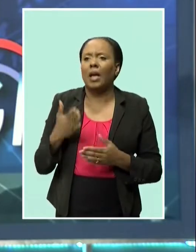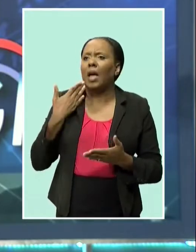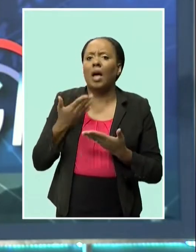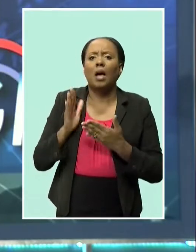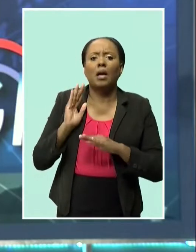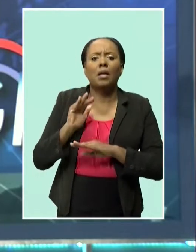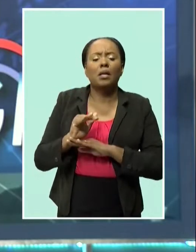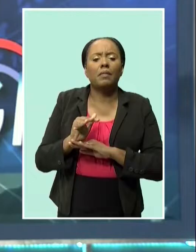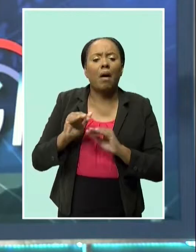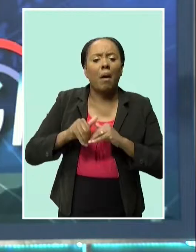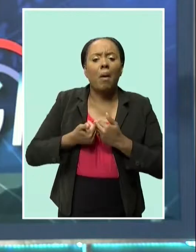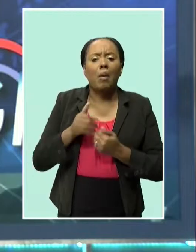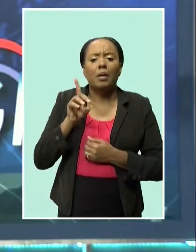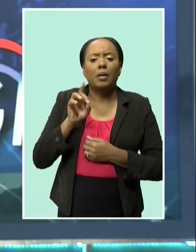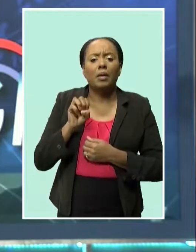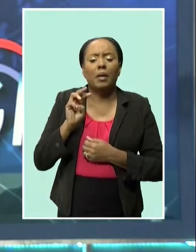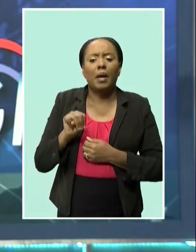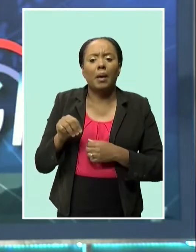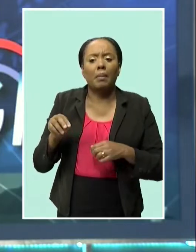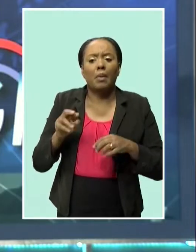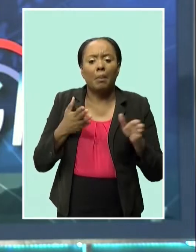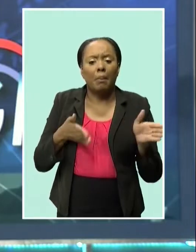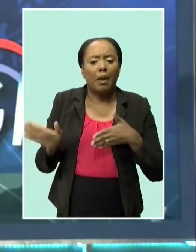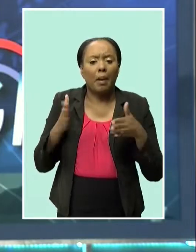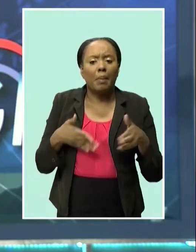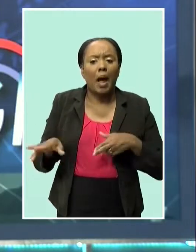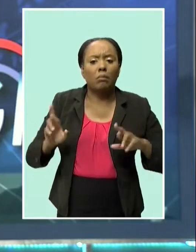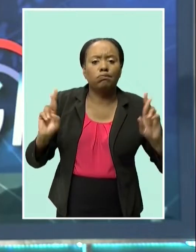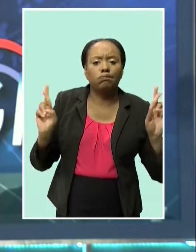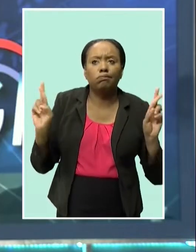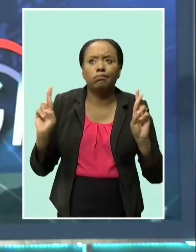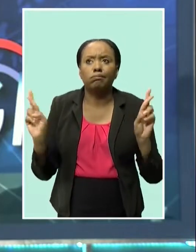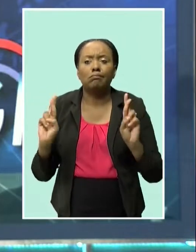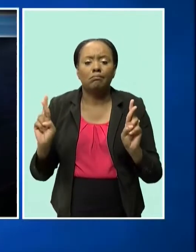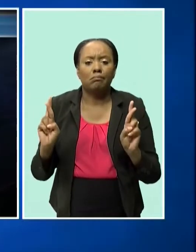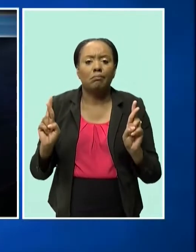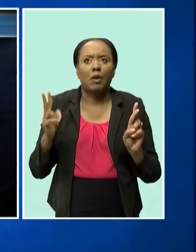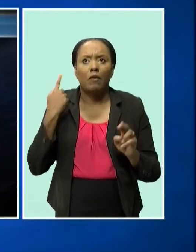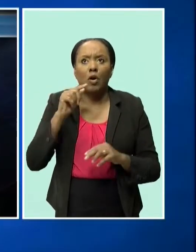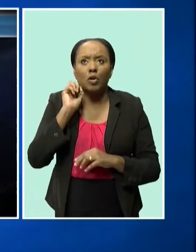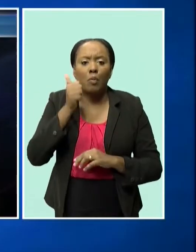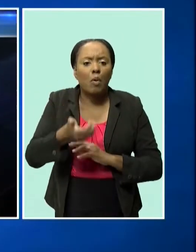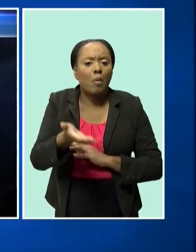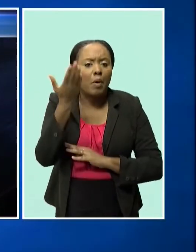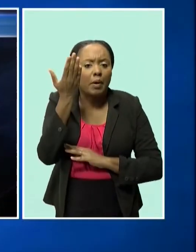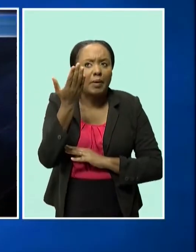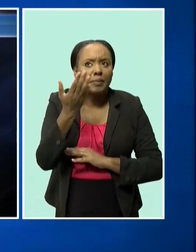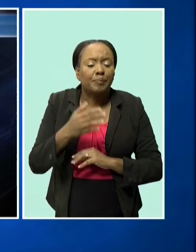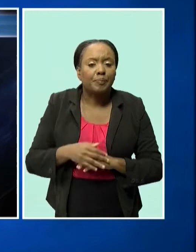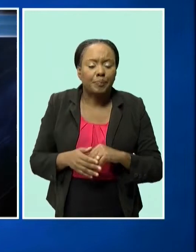how the department is preparing for tomorrow morning's event?